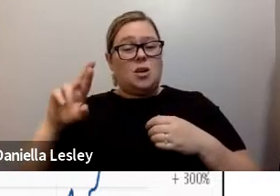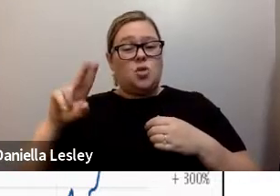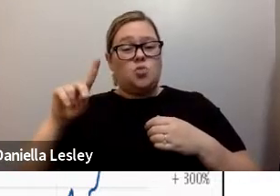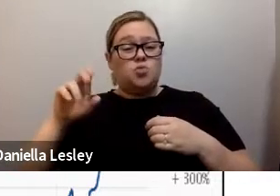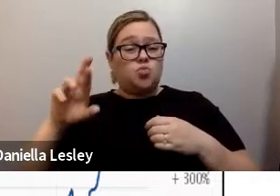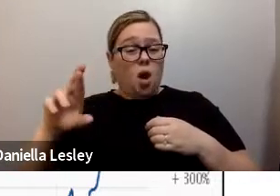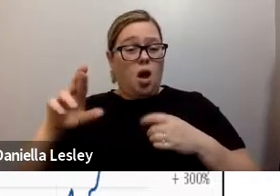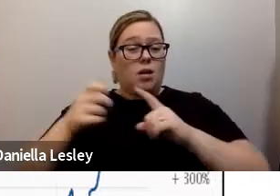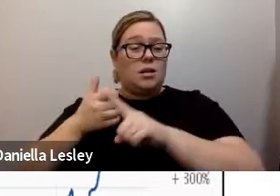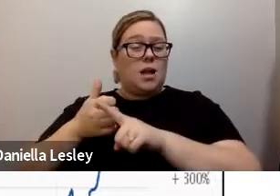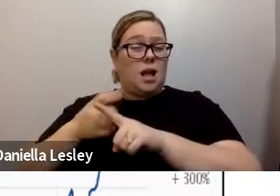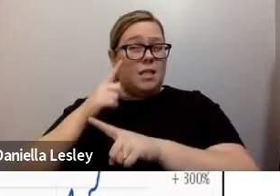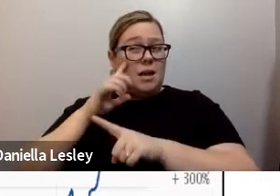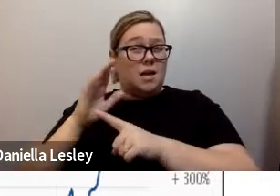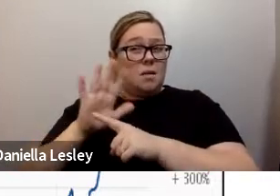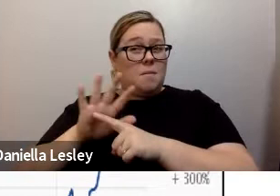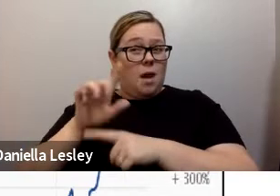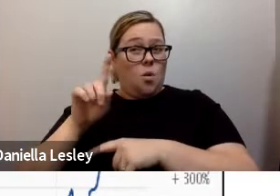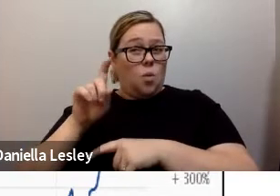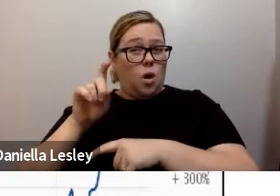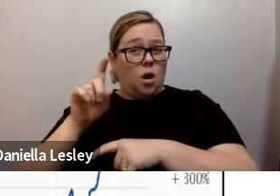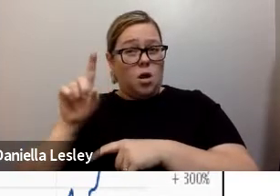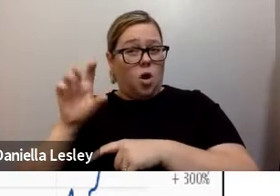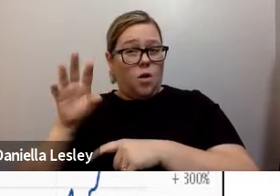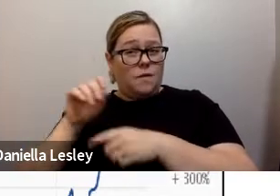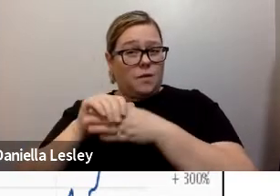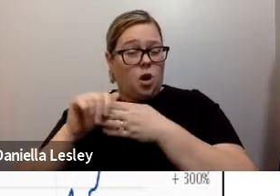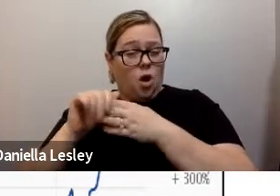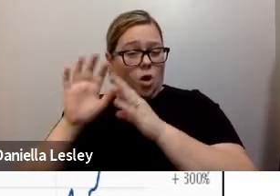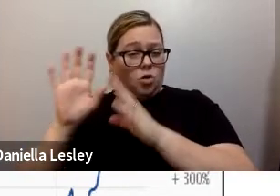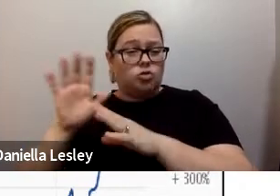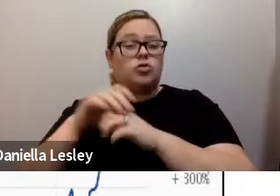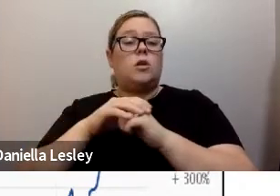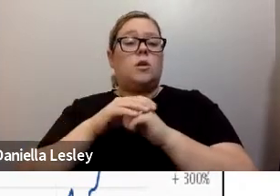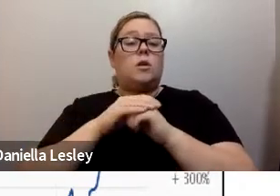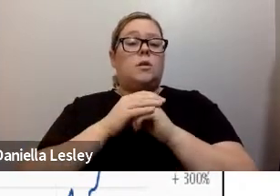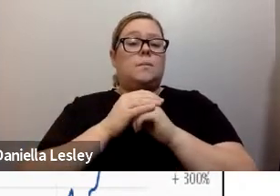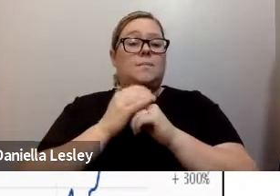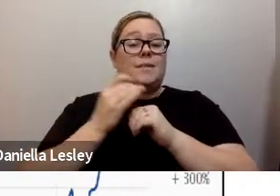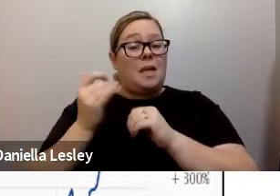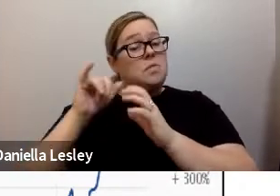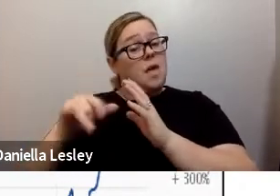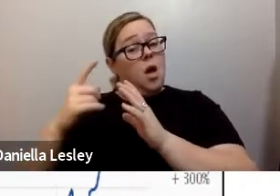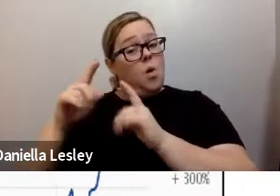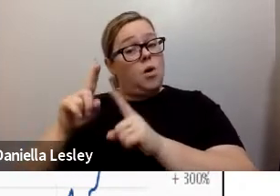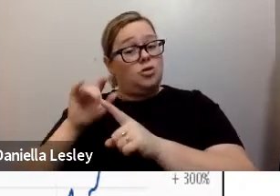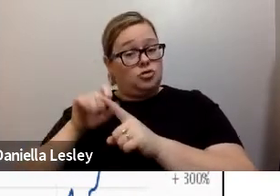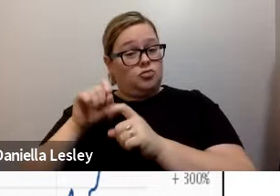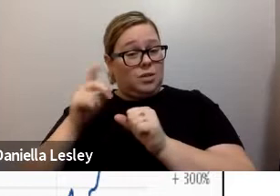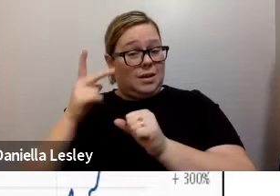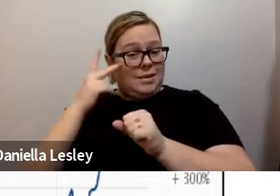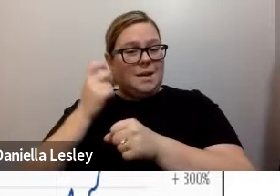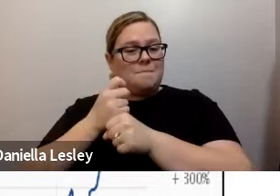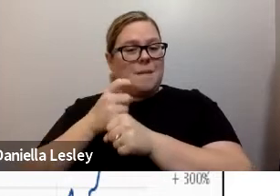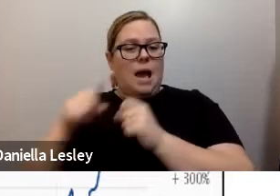it's around $150. Now that one, as you can see, is made to be used when